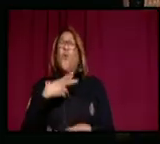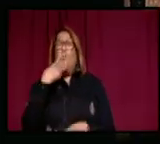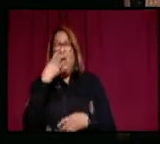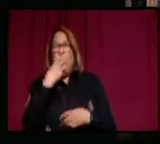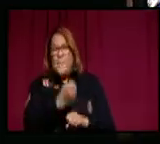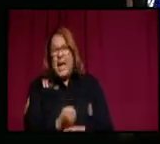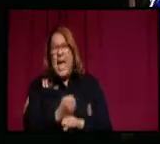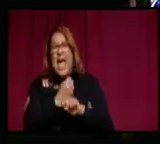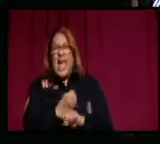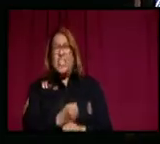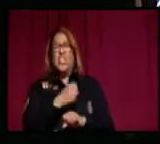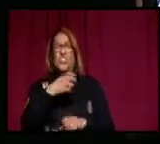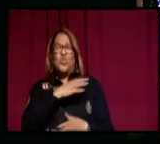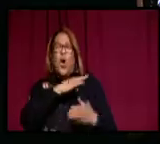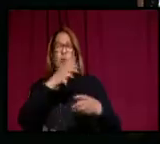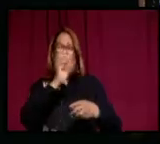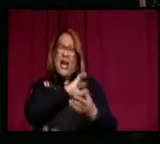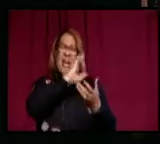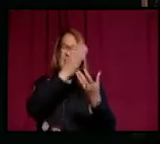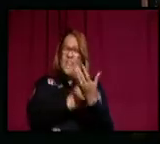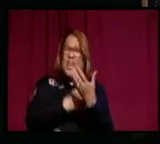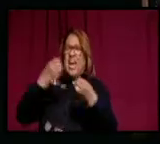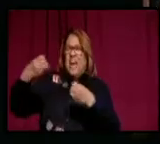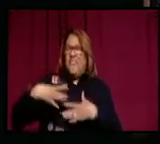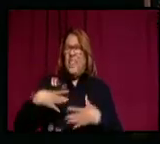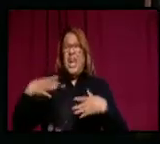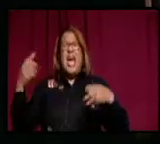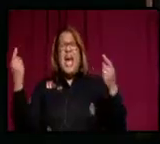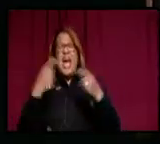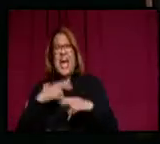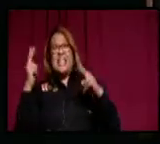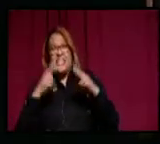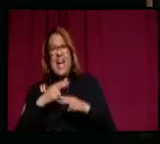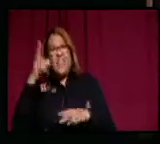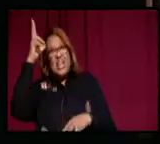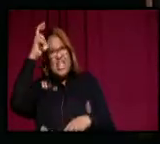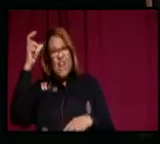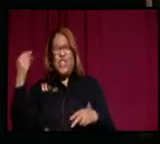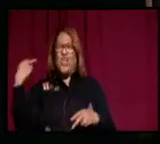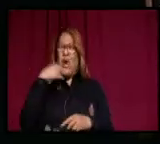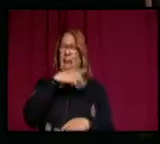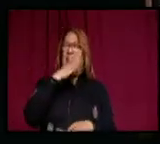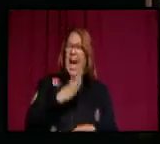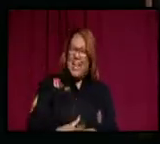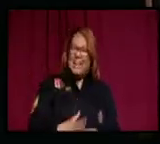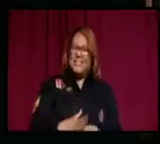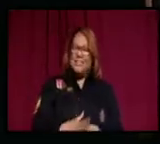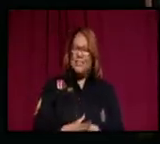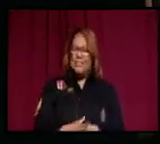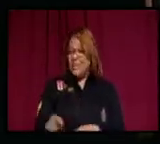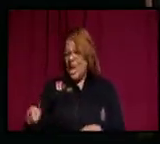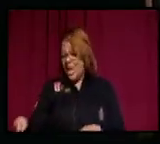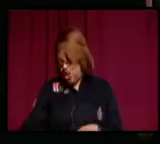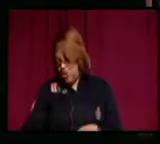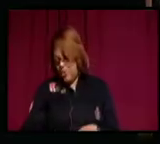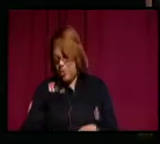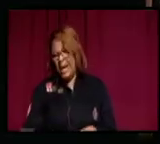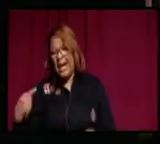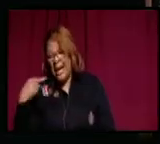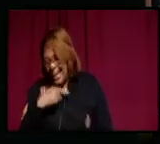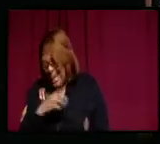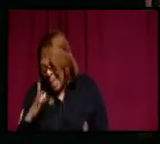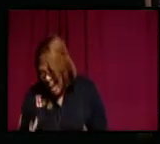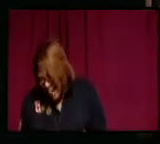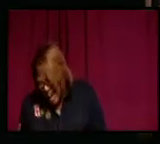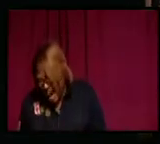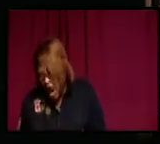fear and the strong man of terror. It ain't what it looked like. Devil, you a liar. You a liar. You a liar. You a liar, Satan. And